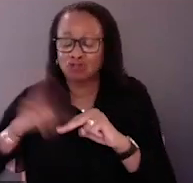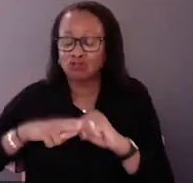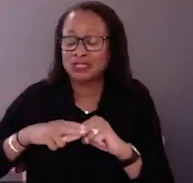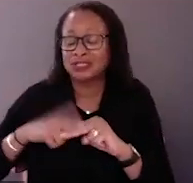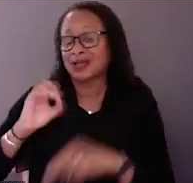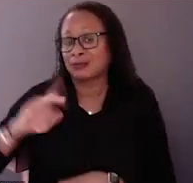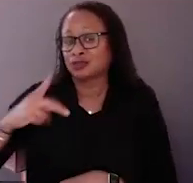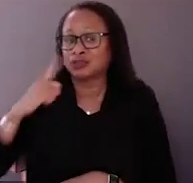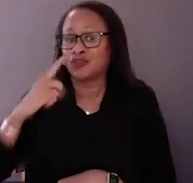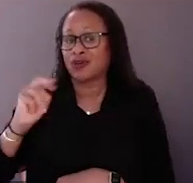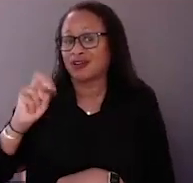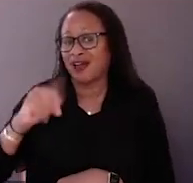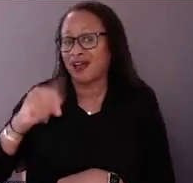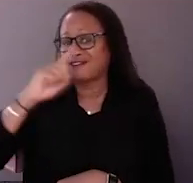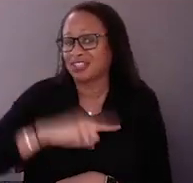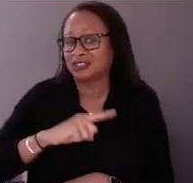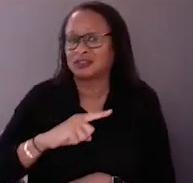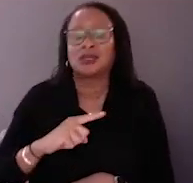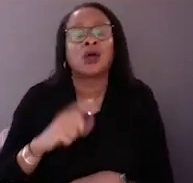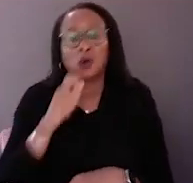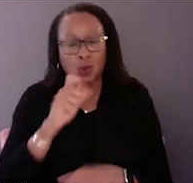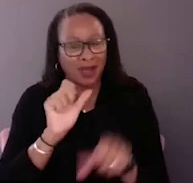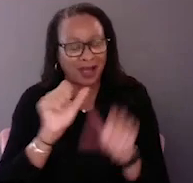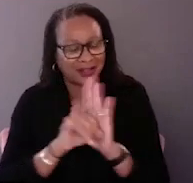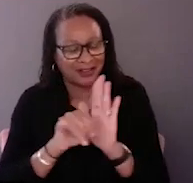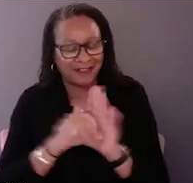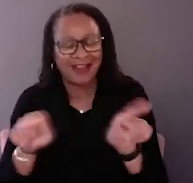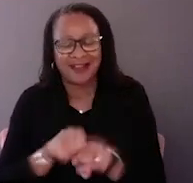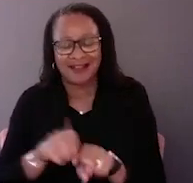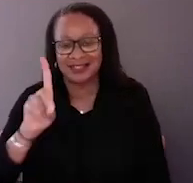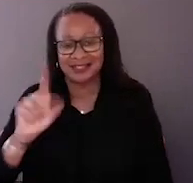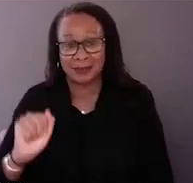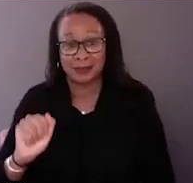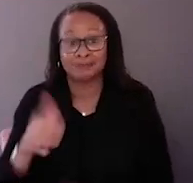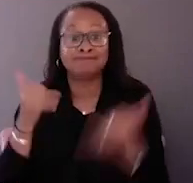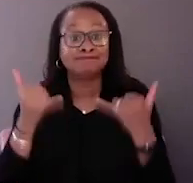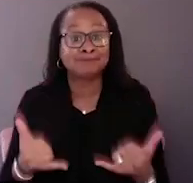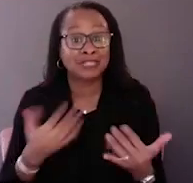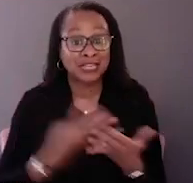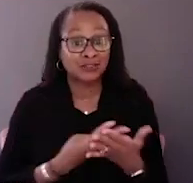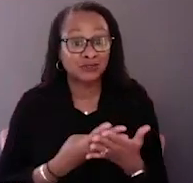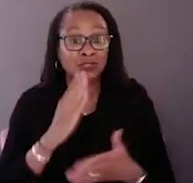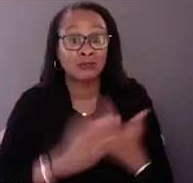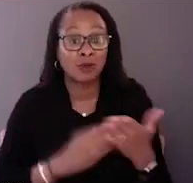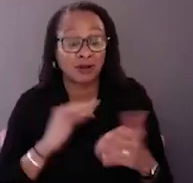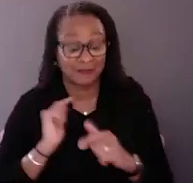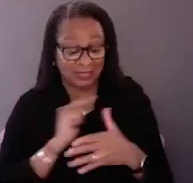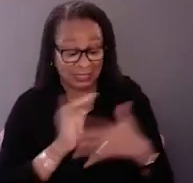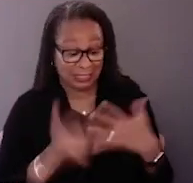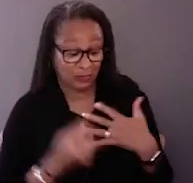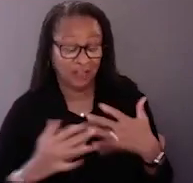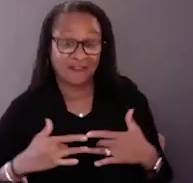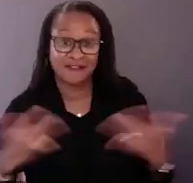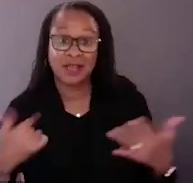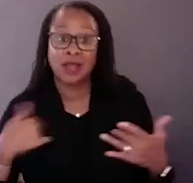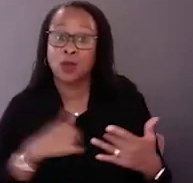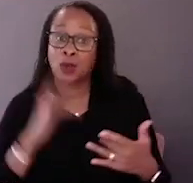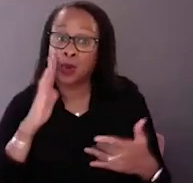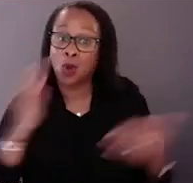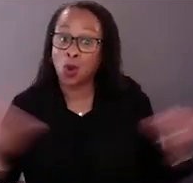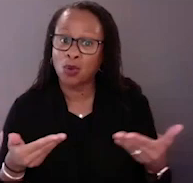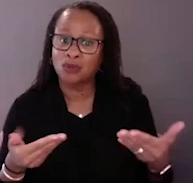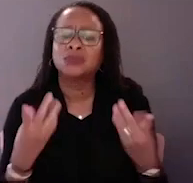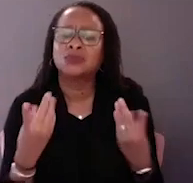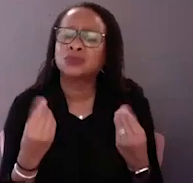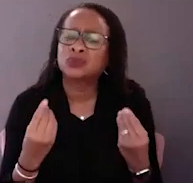media makers who identify as disabled. Today's screening is part of a series of events that we're hosting to